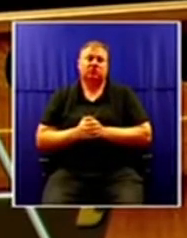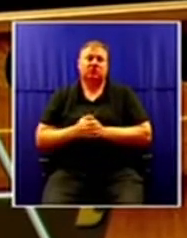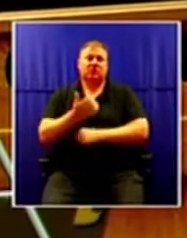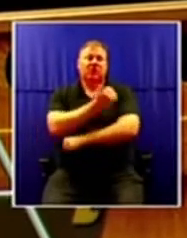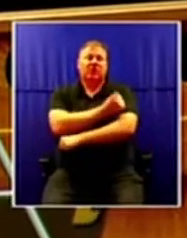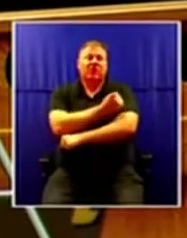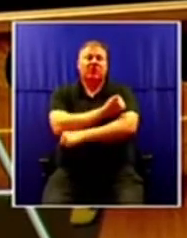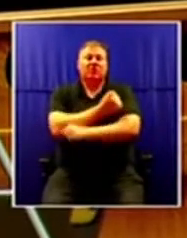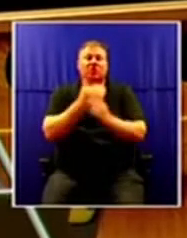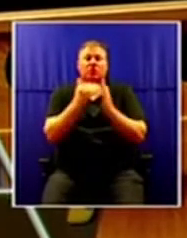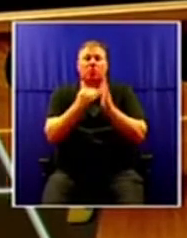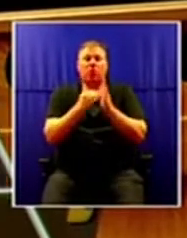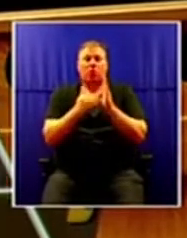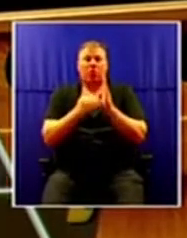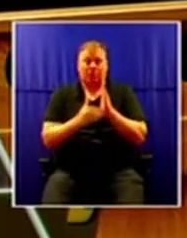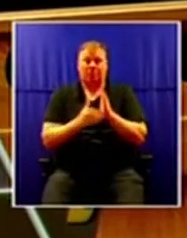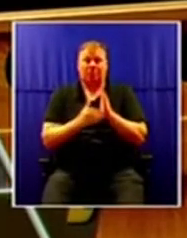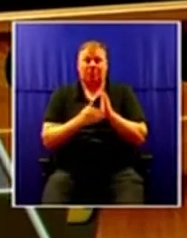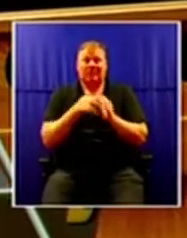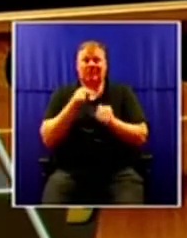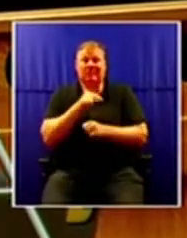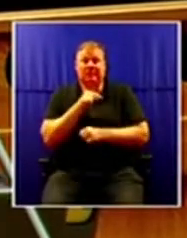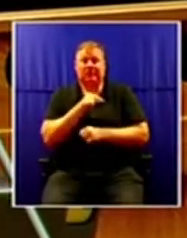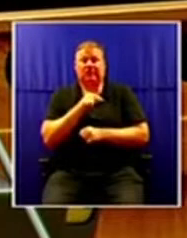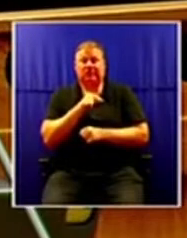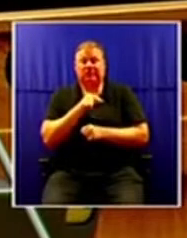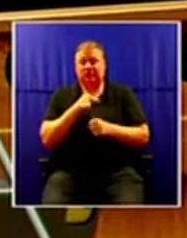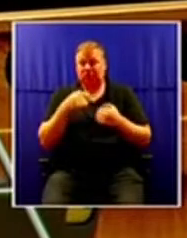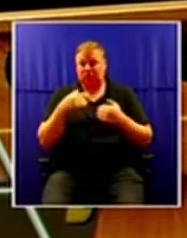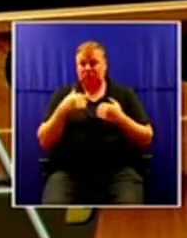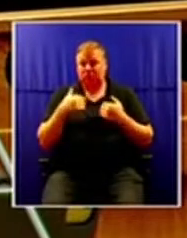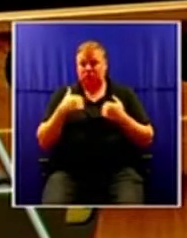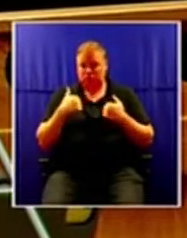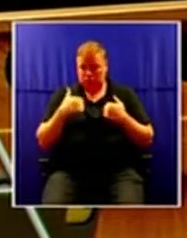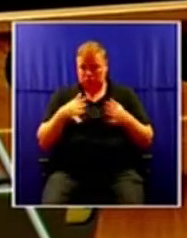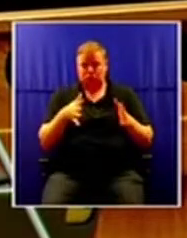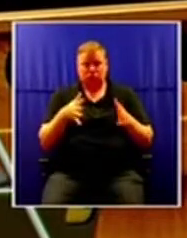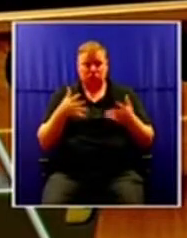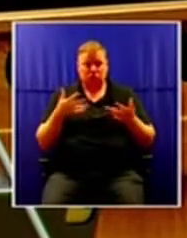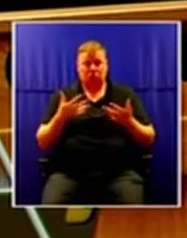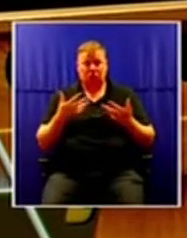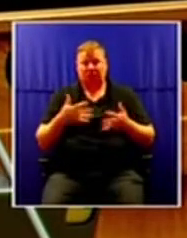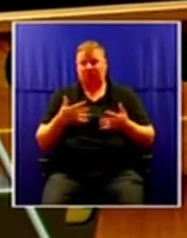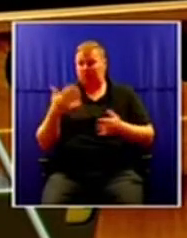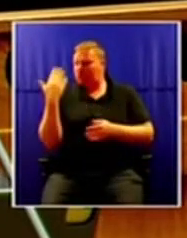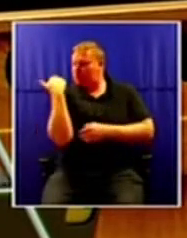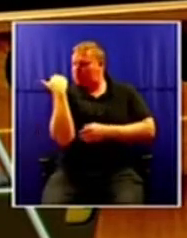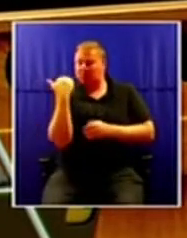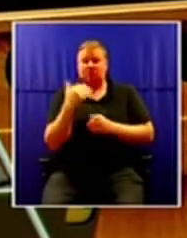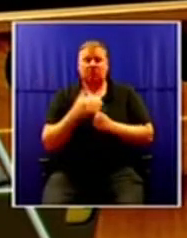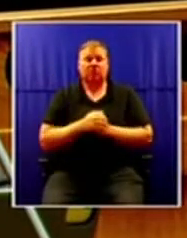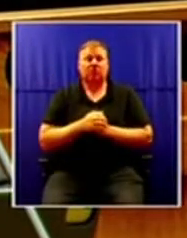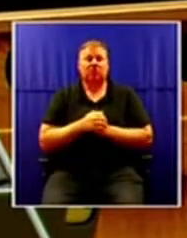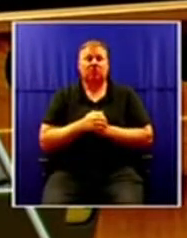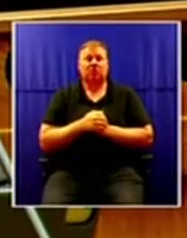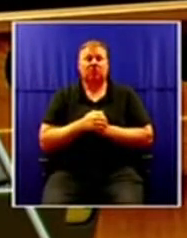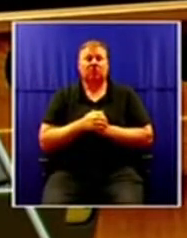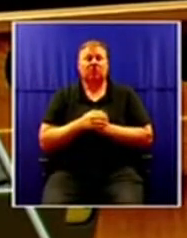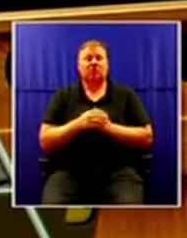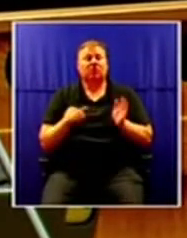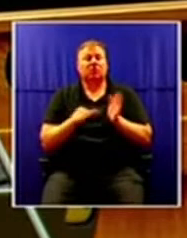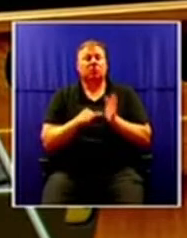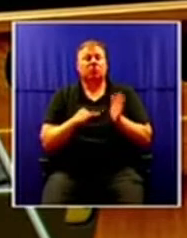program that has now gotten underway remains our immediate